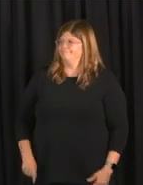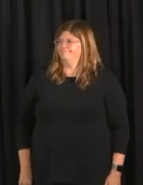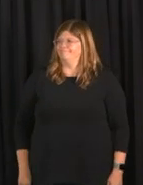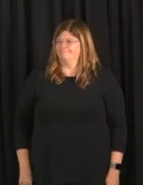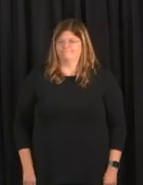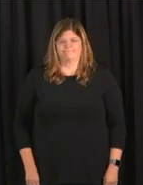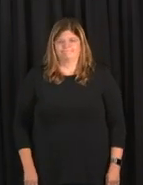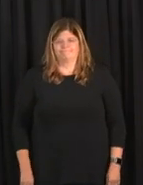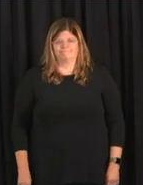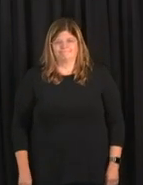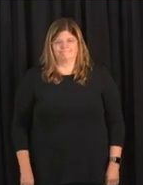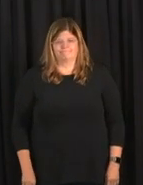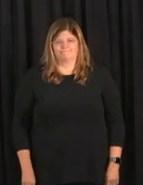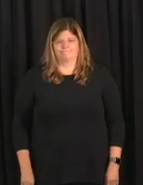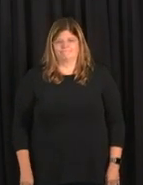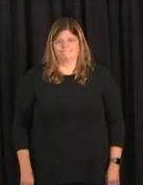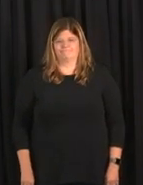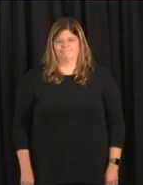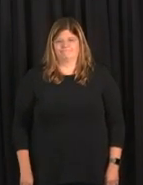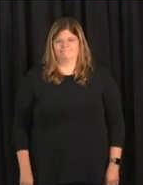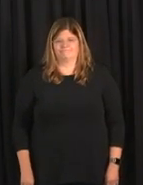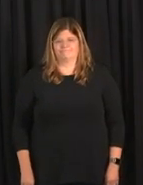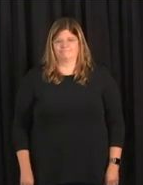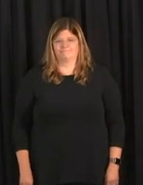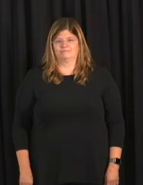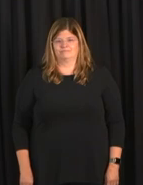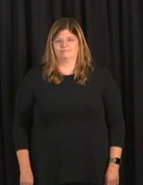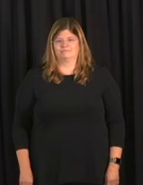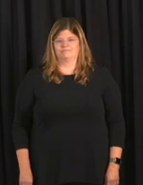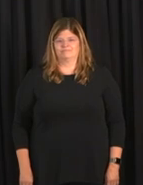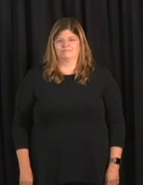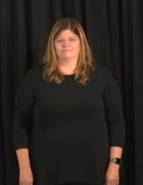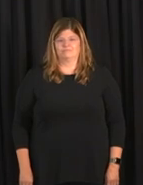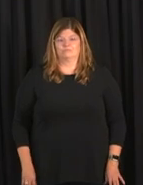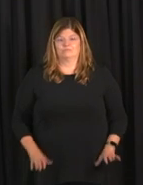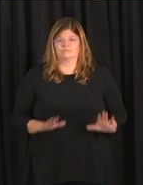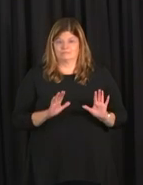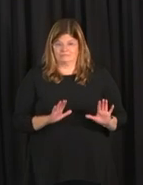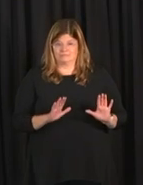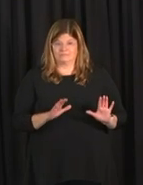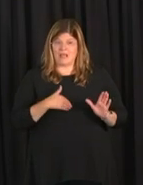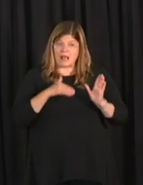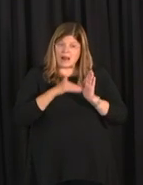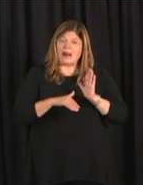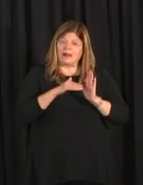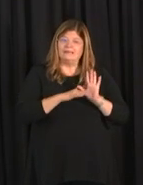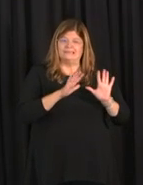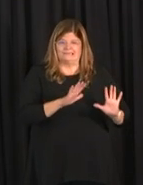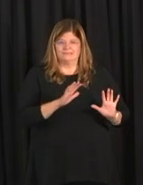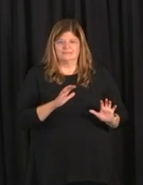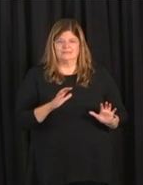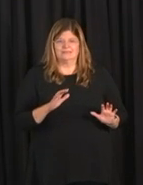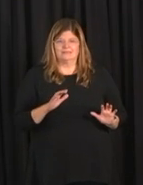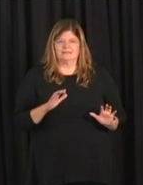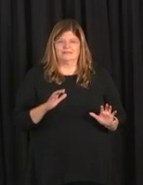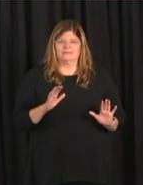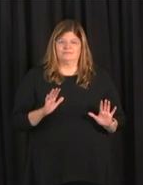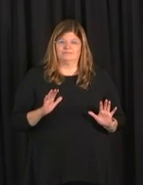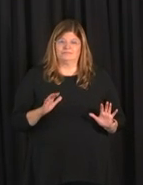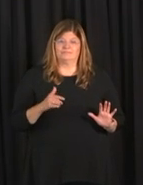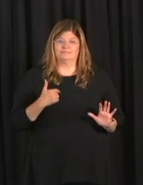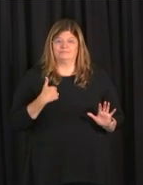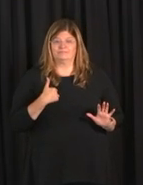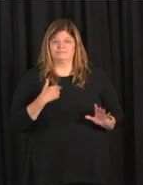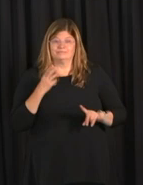Thanks. Okay, last two. Yes, Sam. So I hope I'm not being repetitious, but we're about at a milestone, about